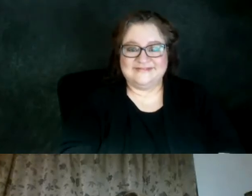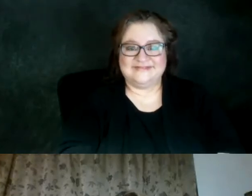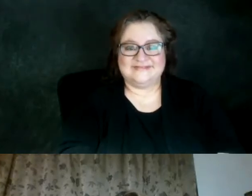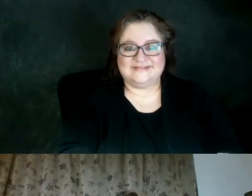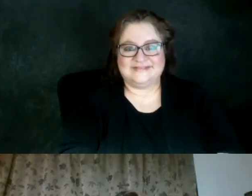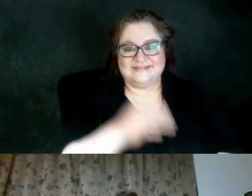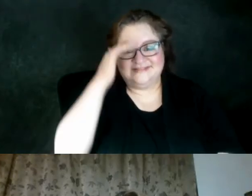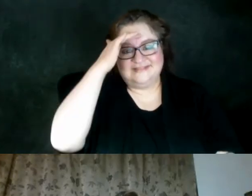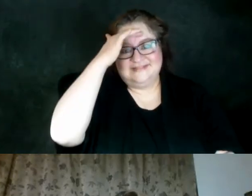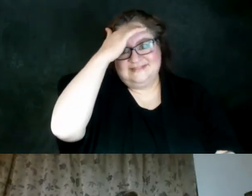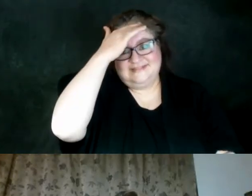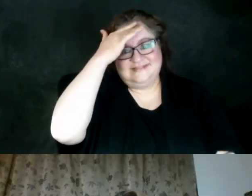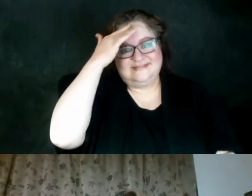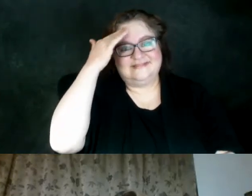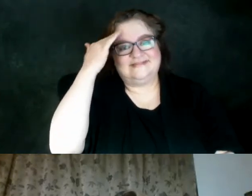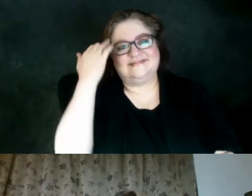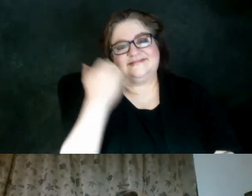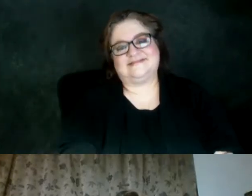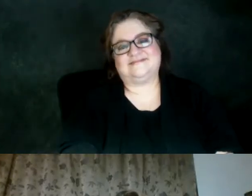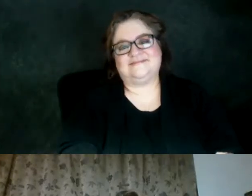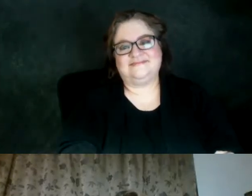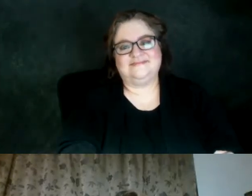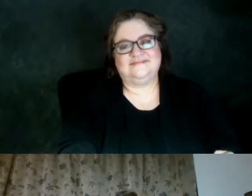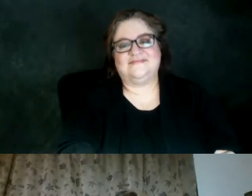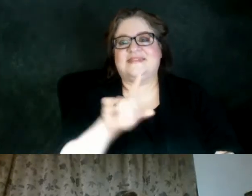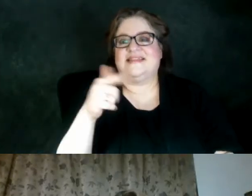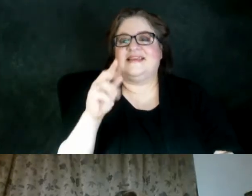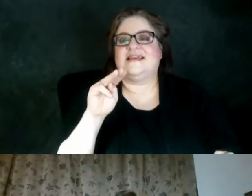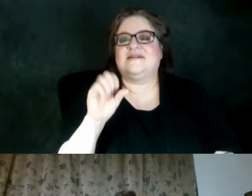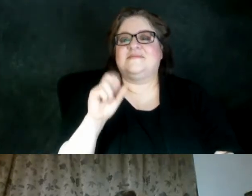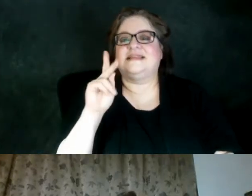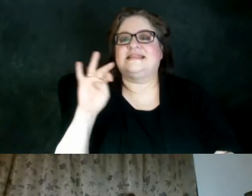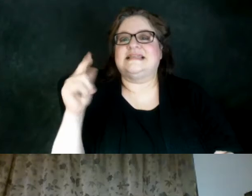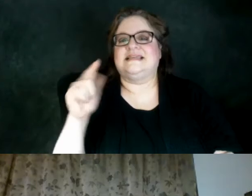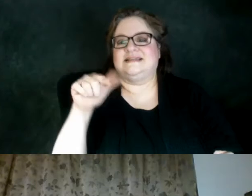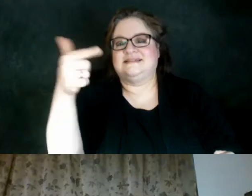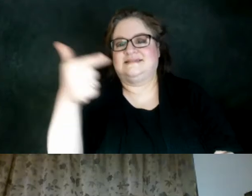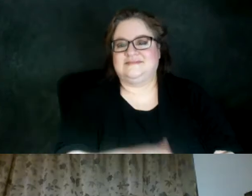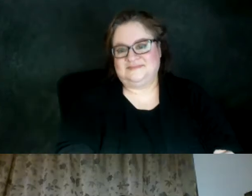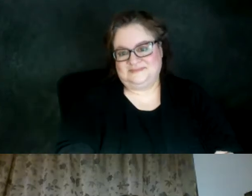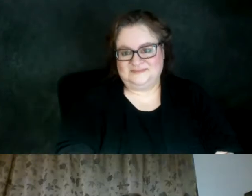Okay, I feel you on that one. Ms. King, back to you.